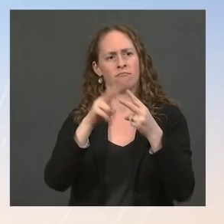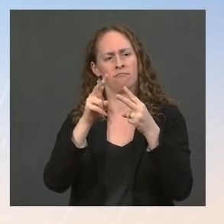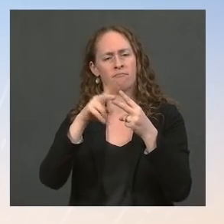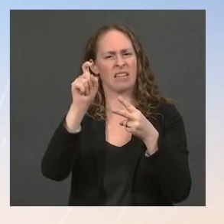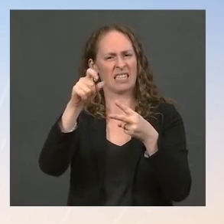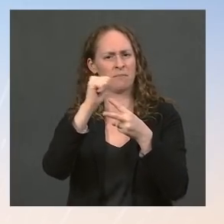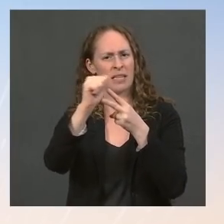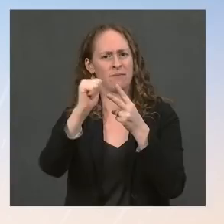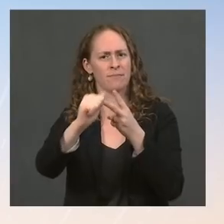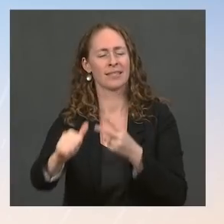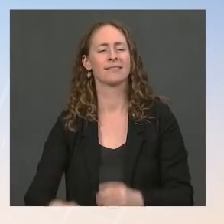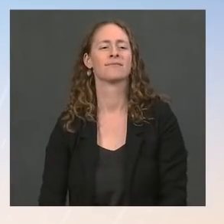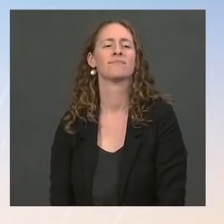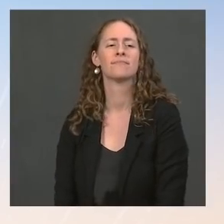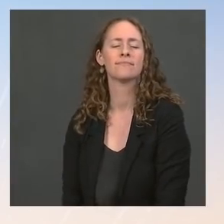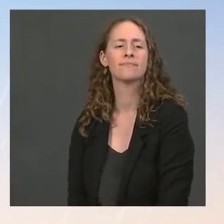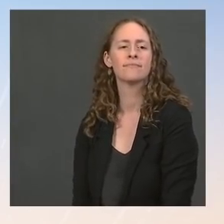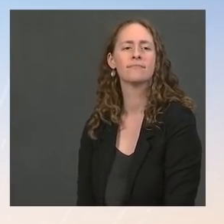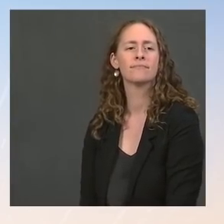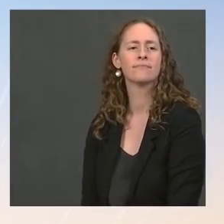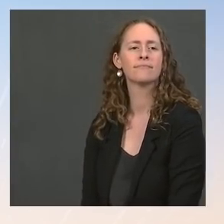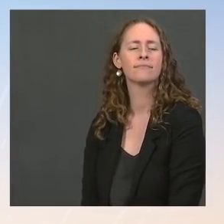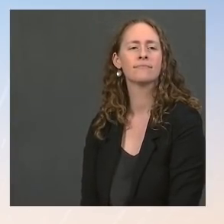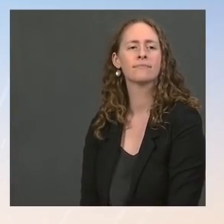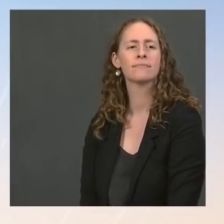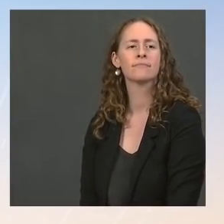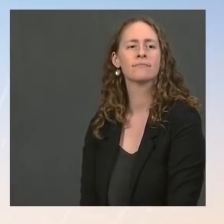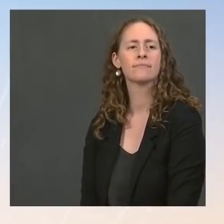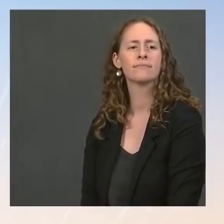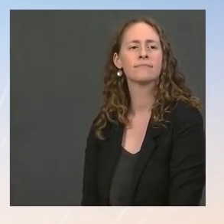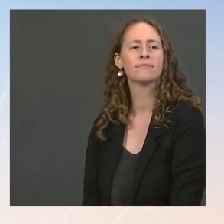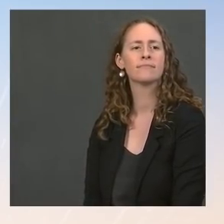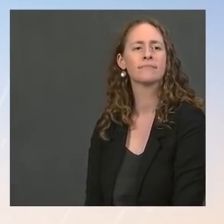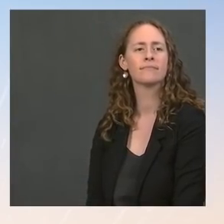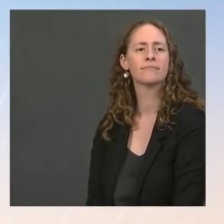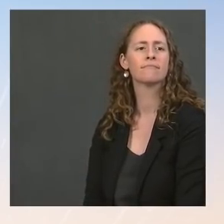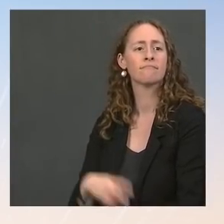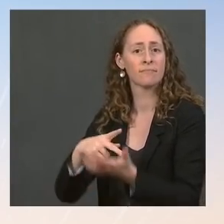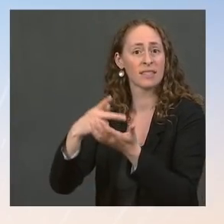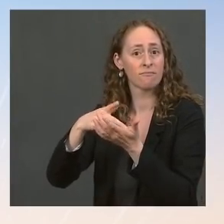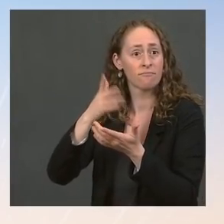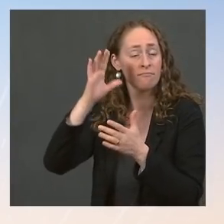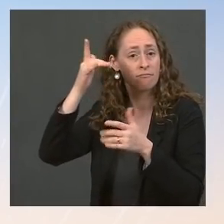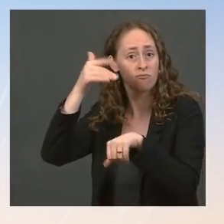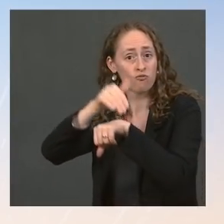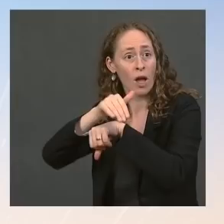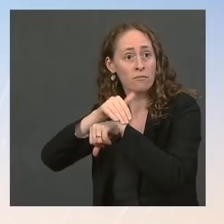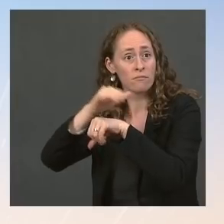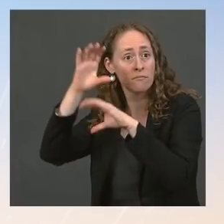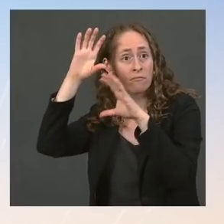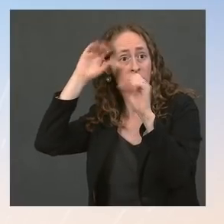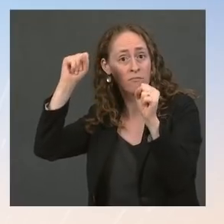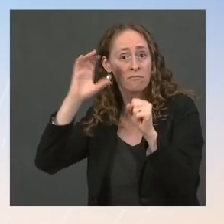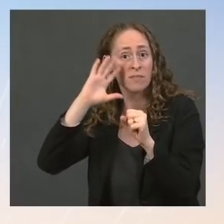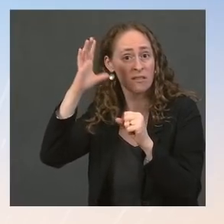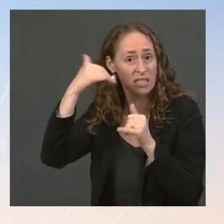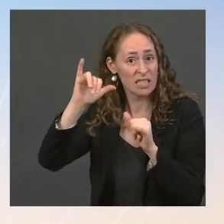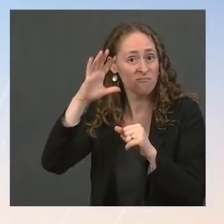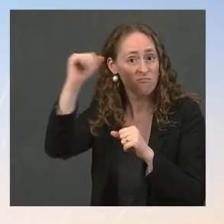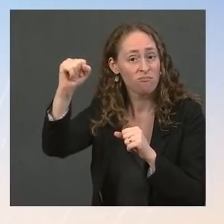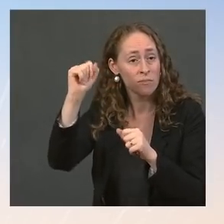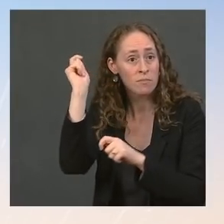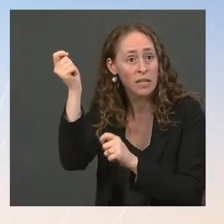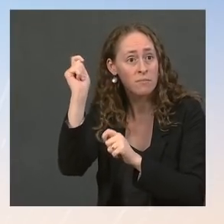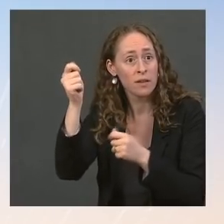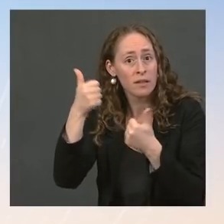to engage, can you share if he plans to go to the baseball game tonight or if he plans and or if he plans to head to the Hill himself?